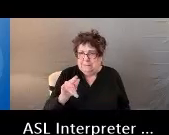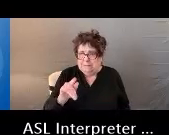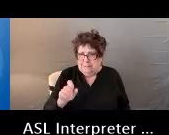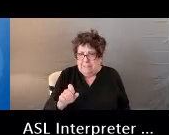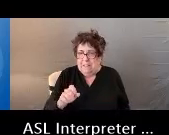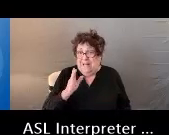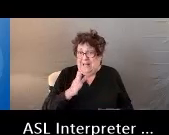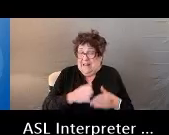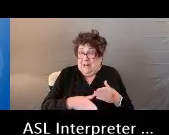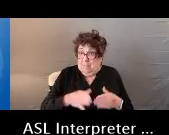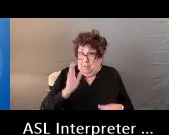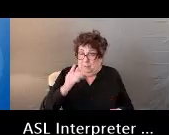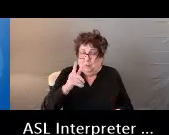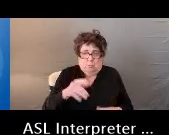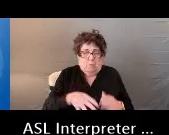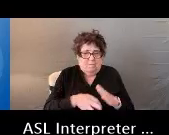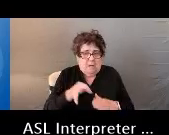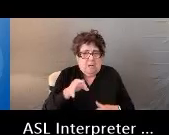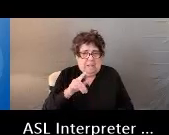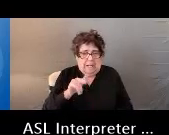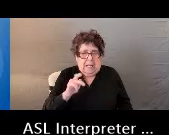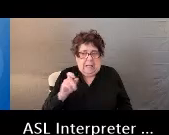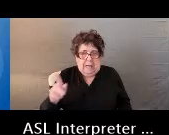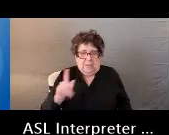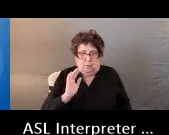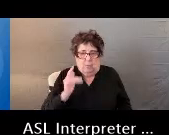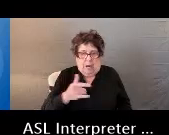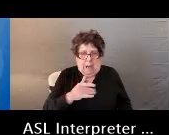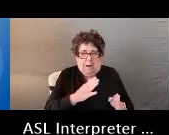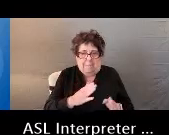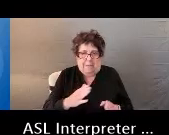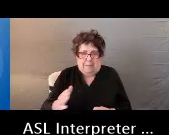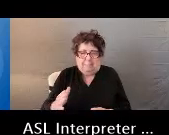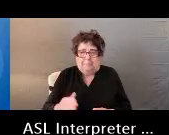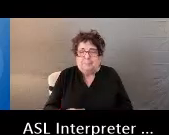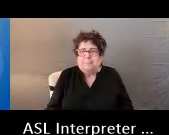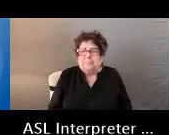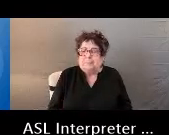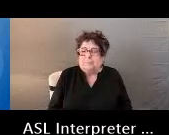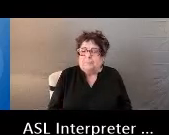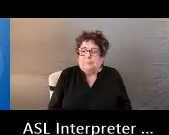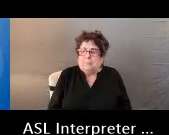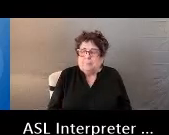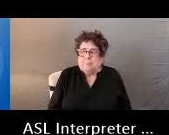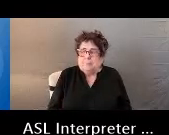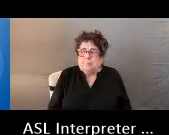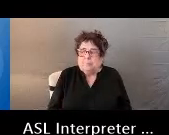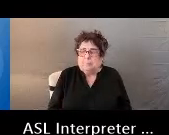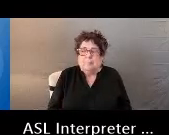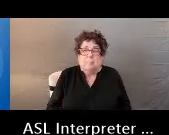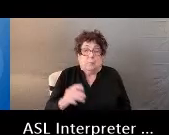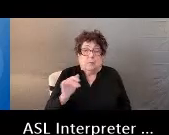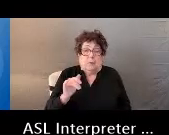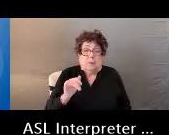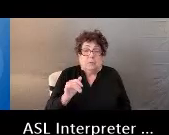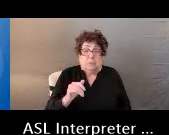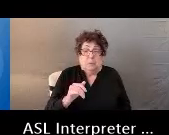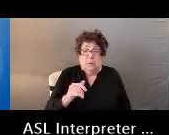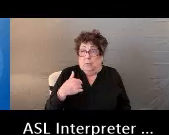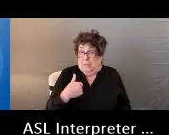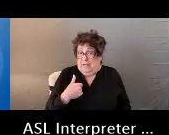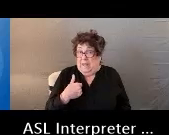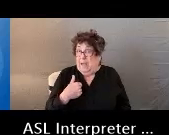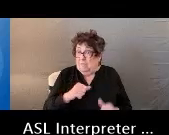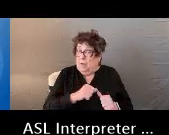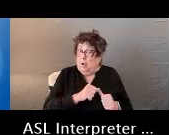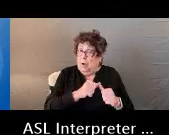plan. In the meantime, I wanted to specify from this slide that we have ongoing initiatives. So